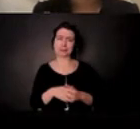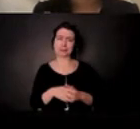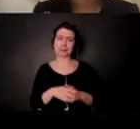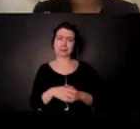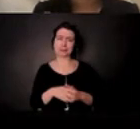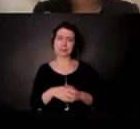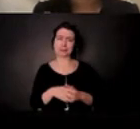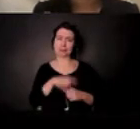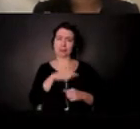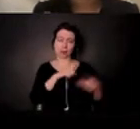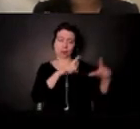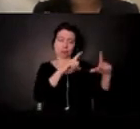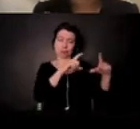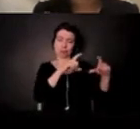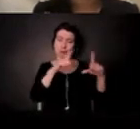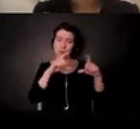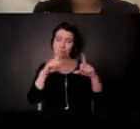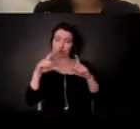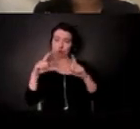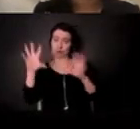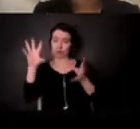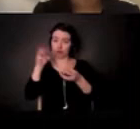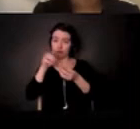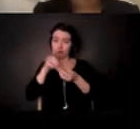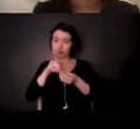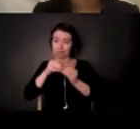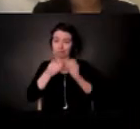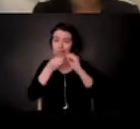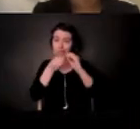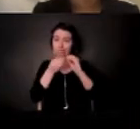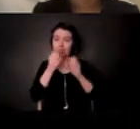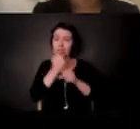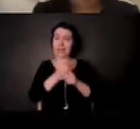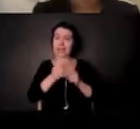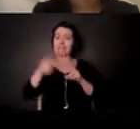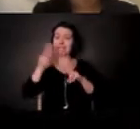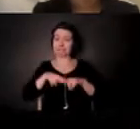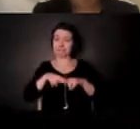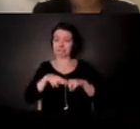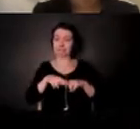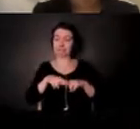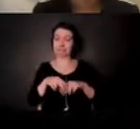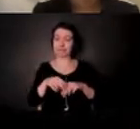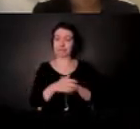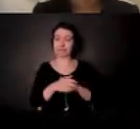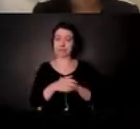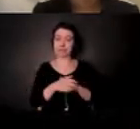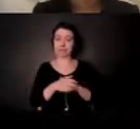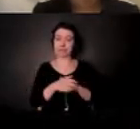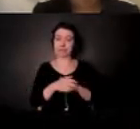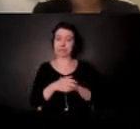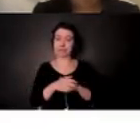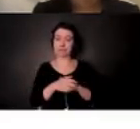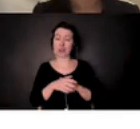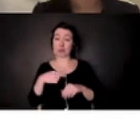embedded into a GIF. But yeah, so like I said, and it's quite interesting because when I was rereading Dhallu's